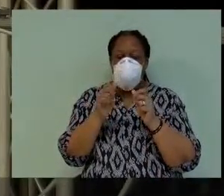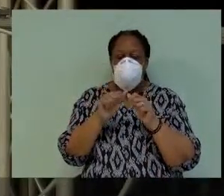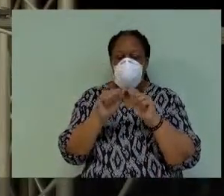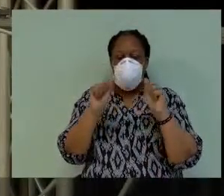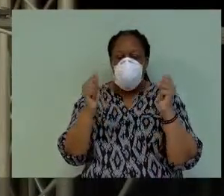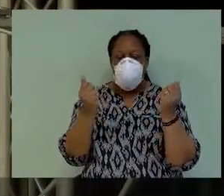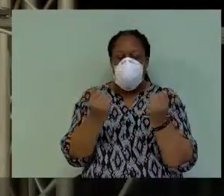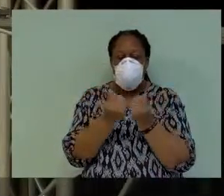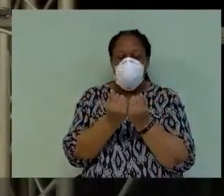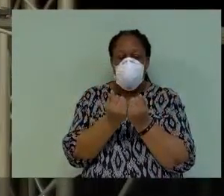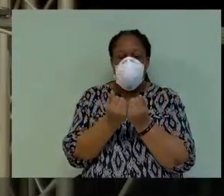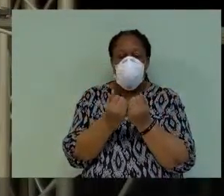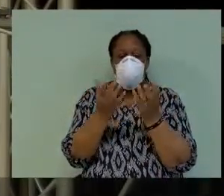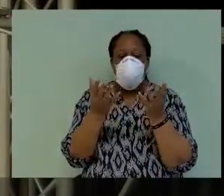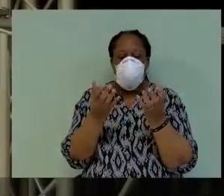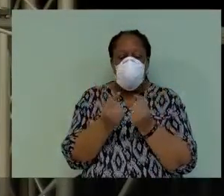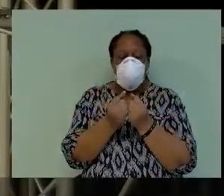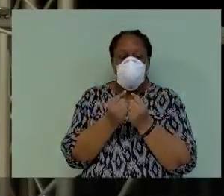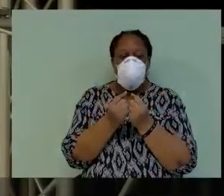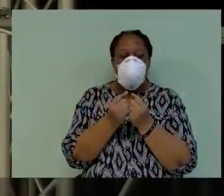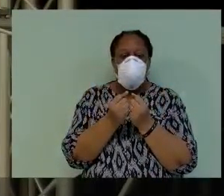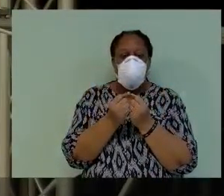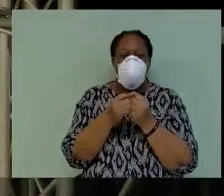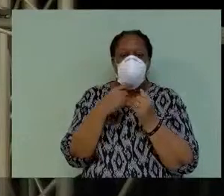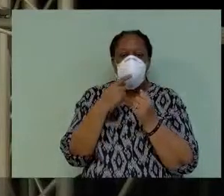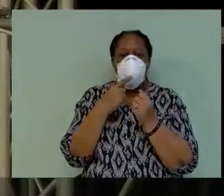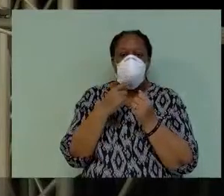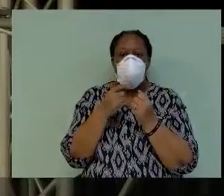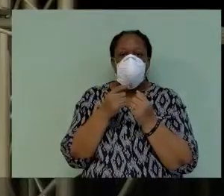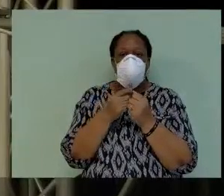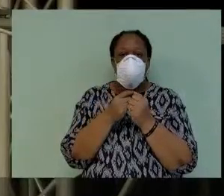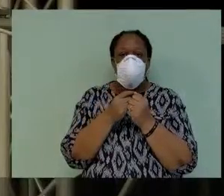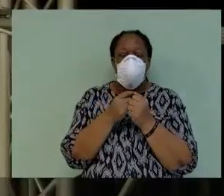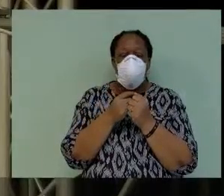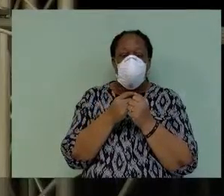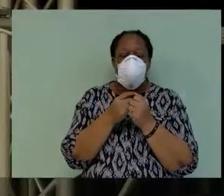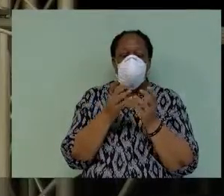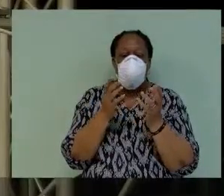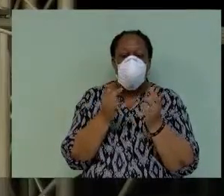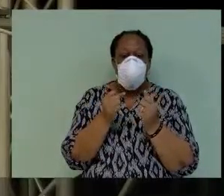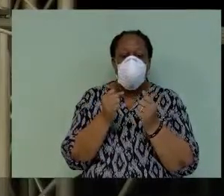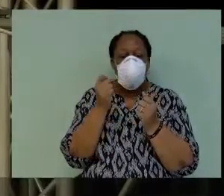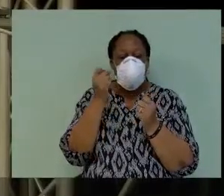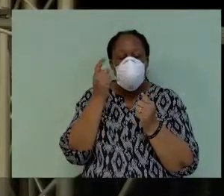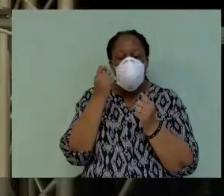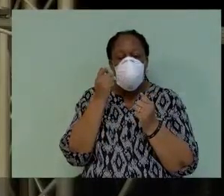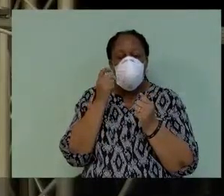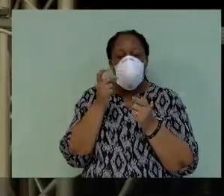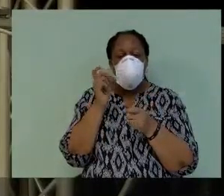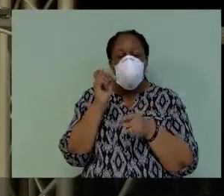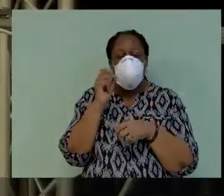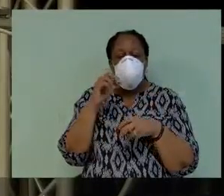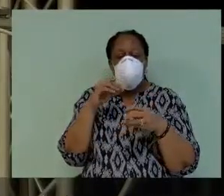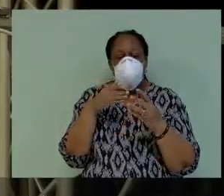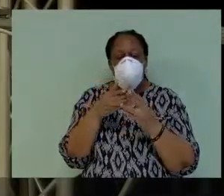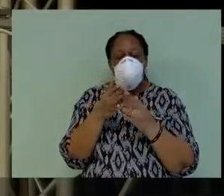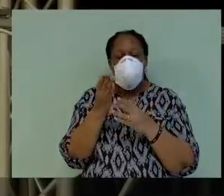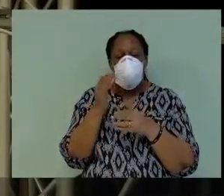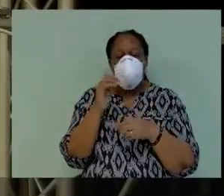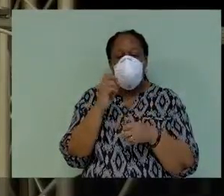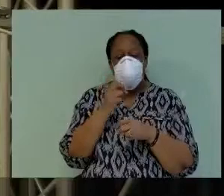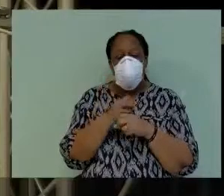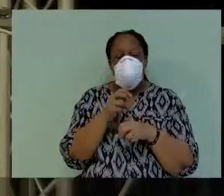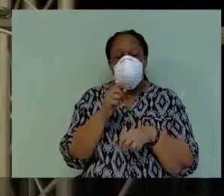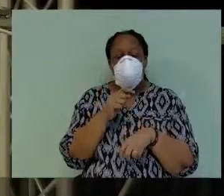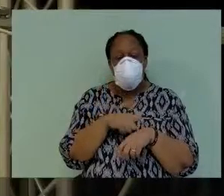would like to express our heartfelt solidarity with you during these tense and troubling times. We appreciate the work